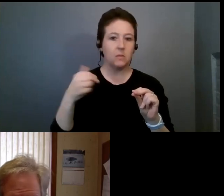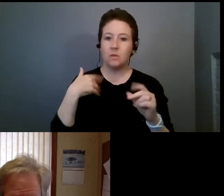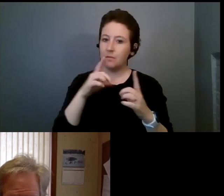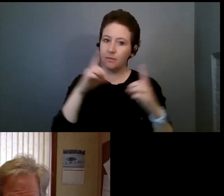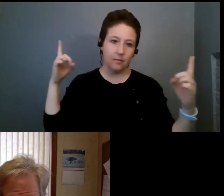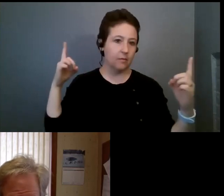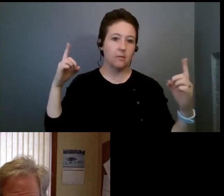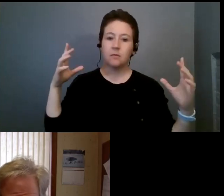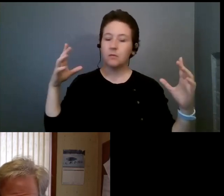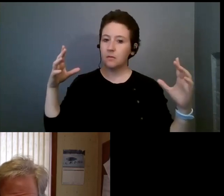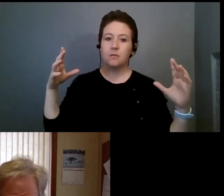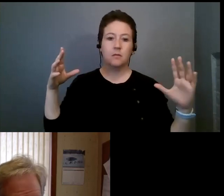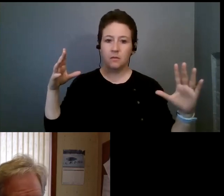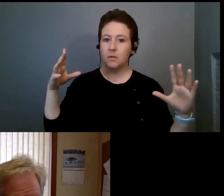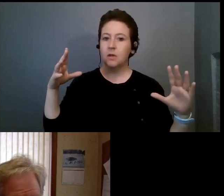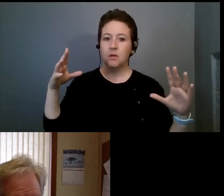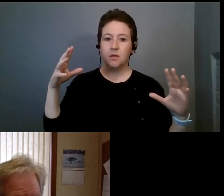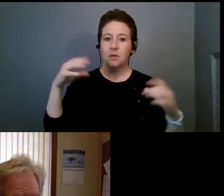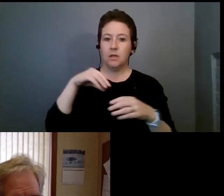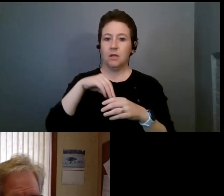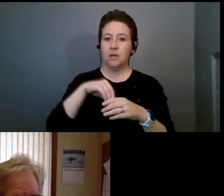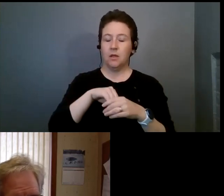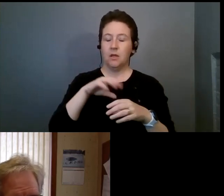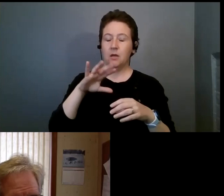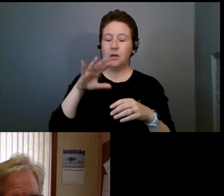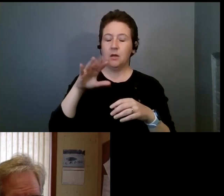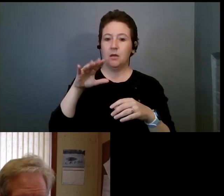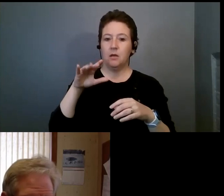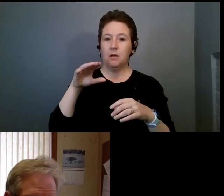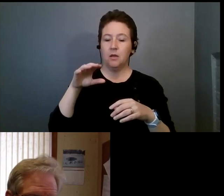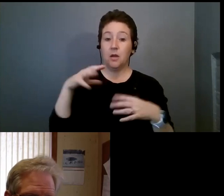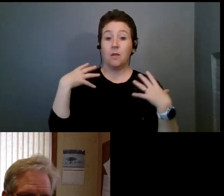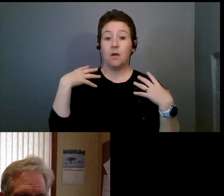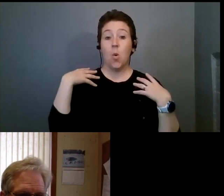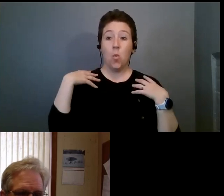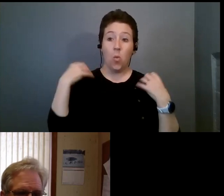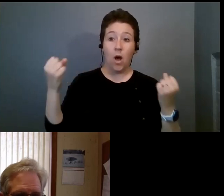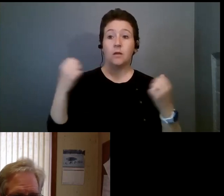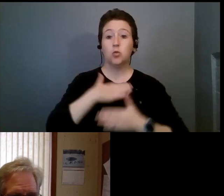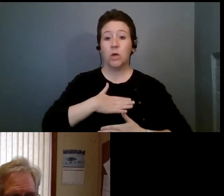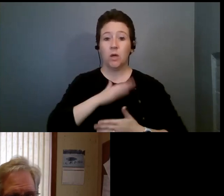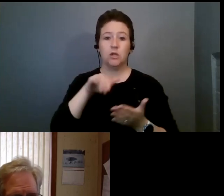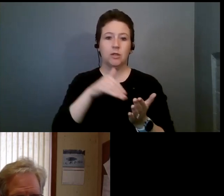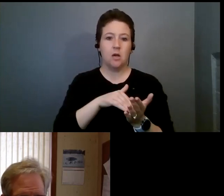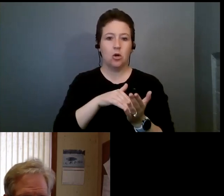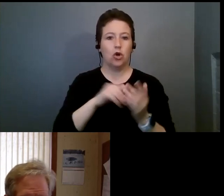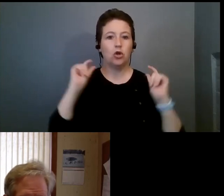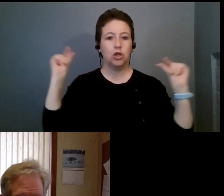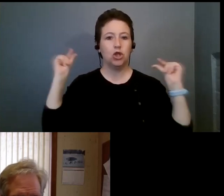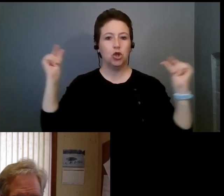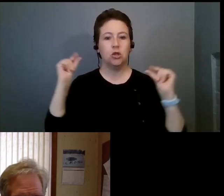distancing currently in our wellness and recreation center, just like we have set